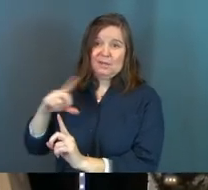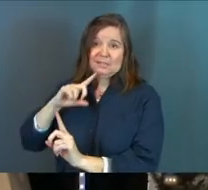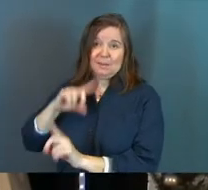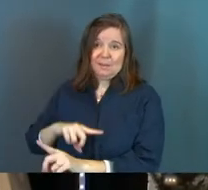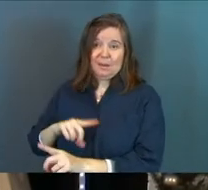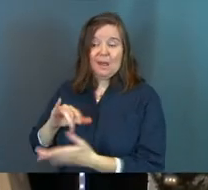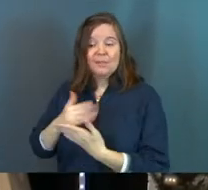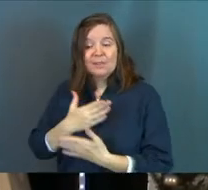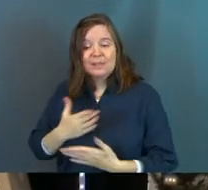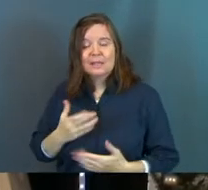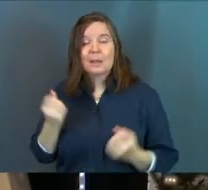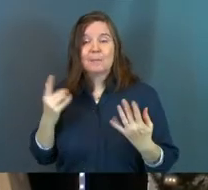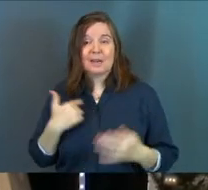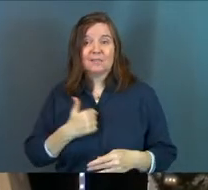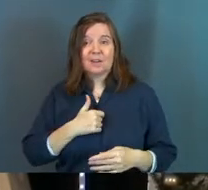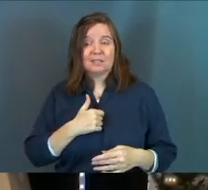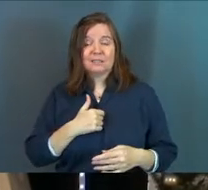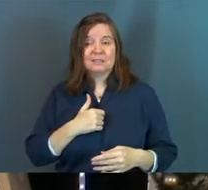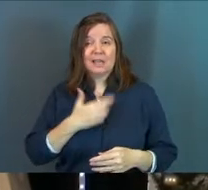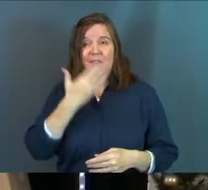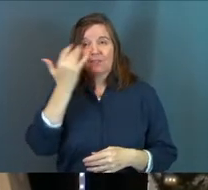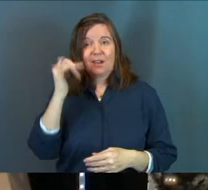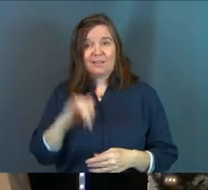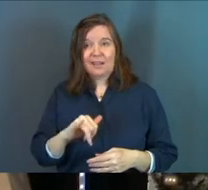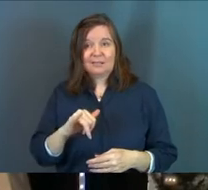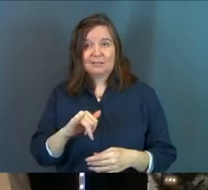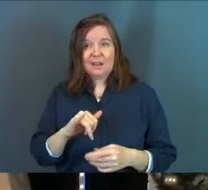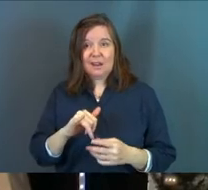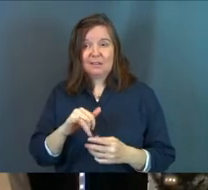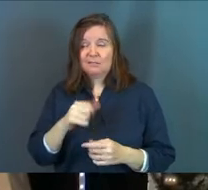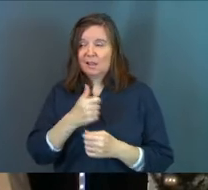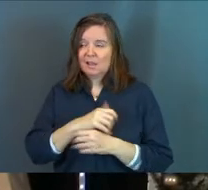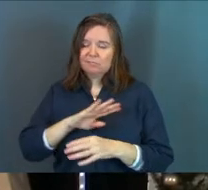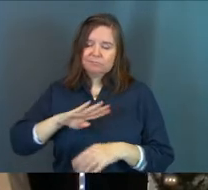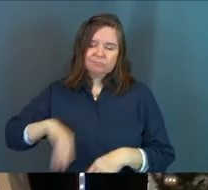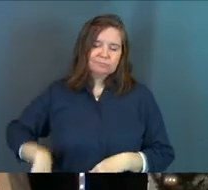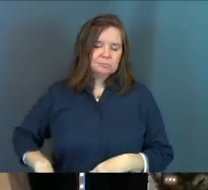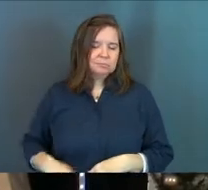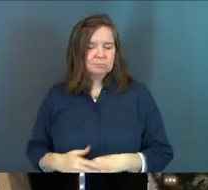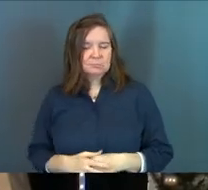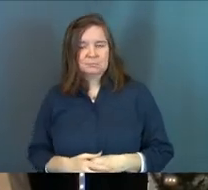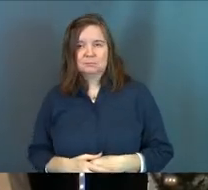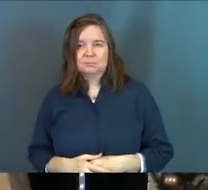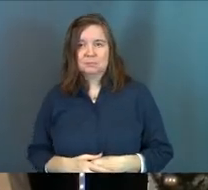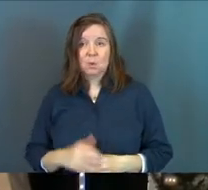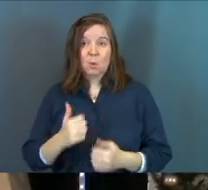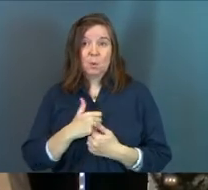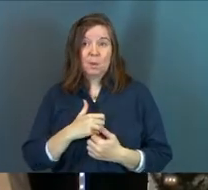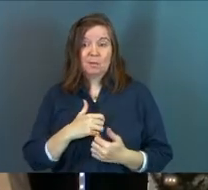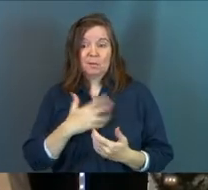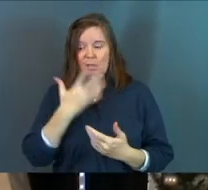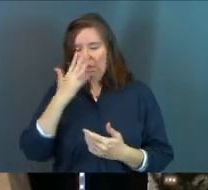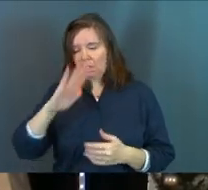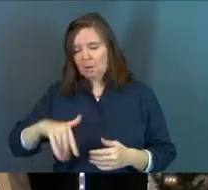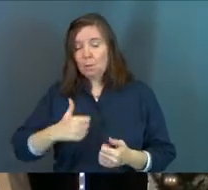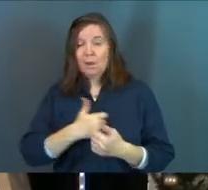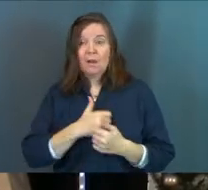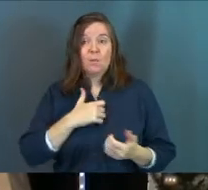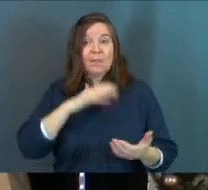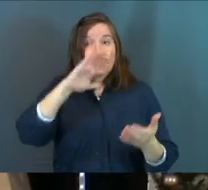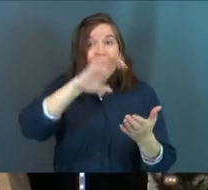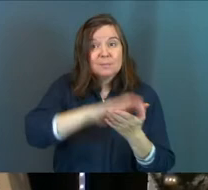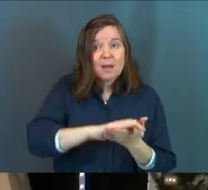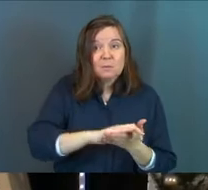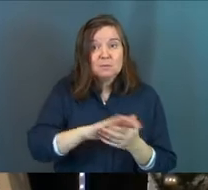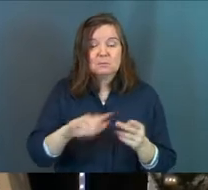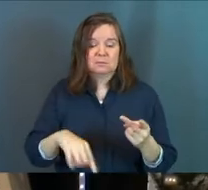And the thing is, many of us have fallen out of love. We've fallen out of love with our spouse. We've fallen out